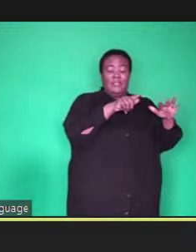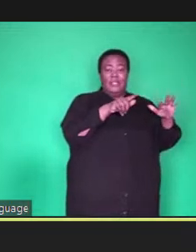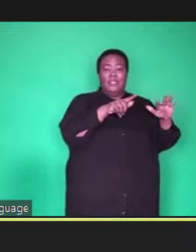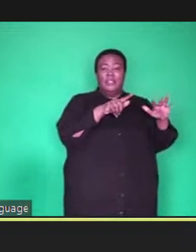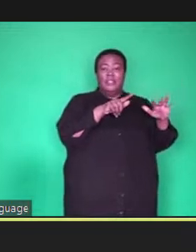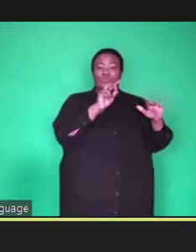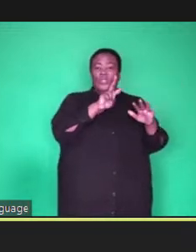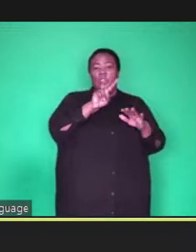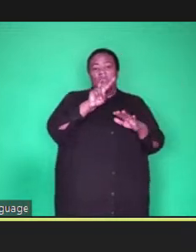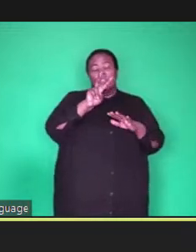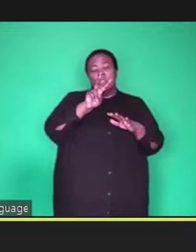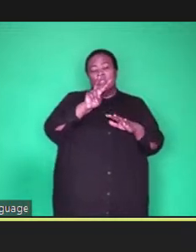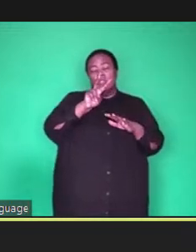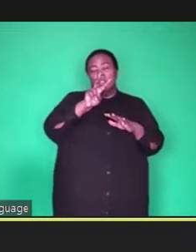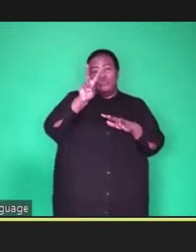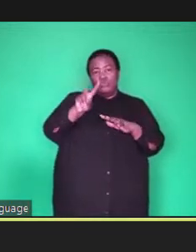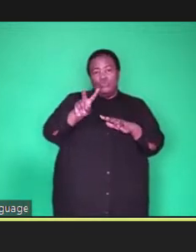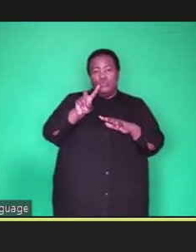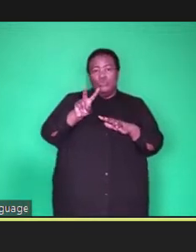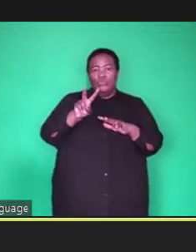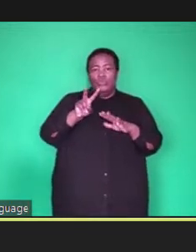20,000